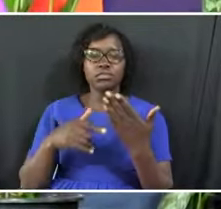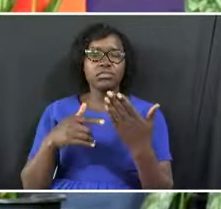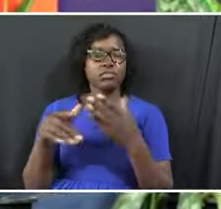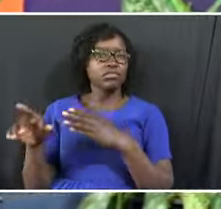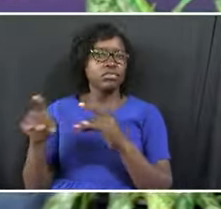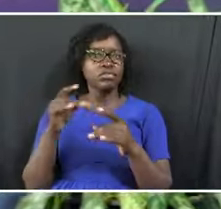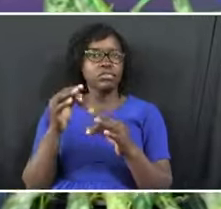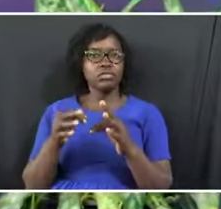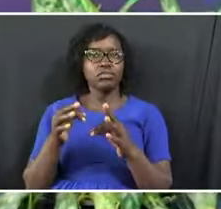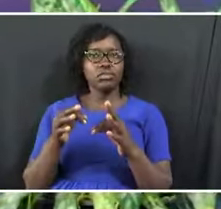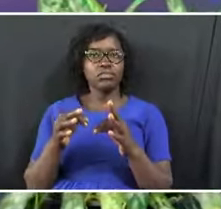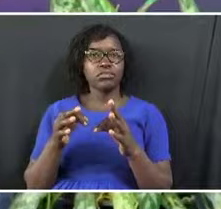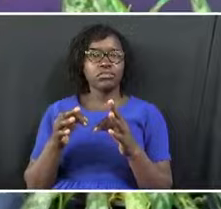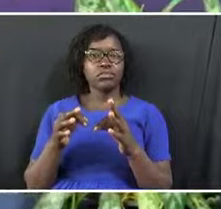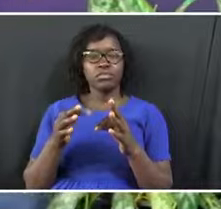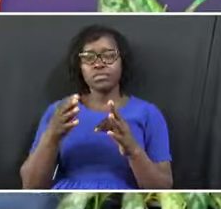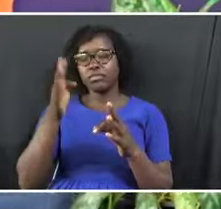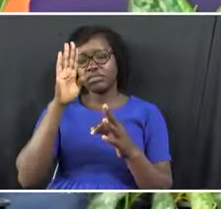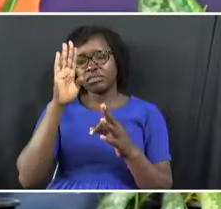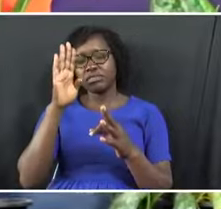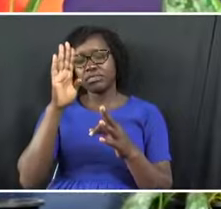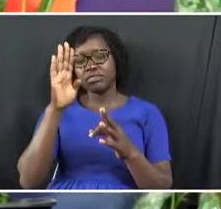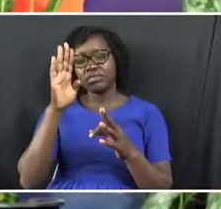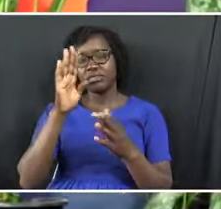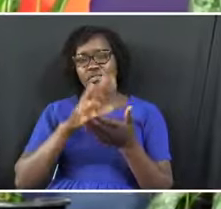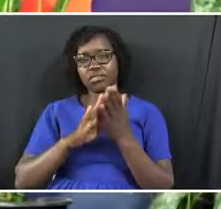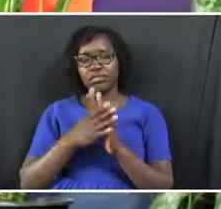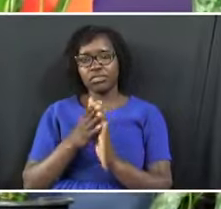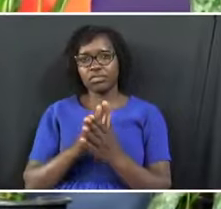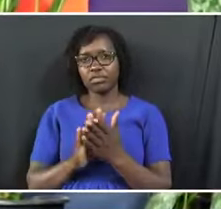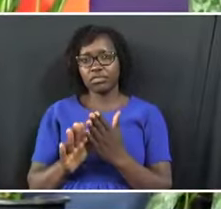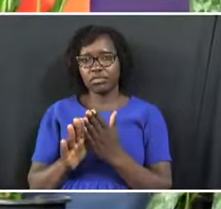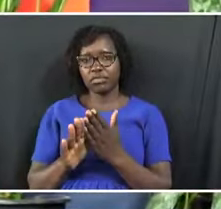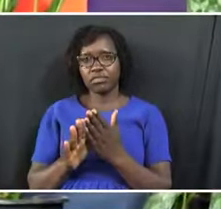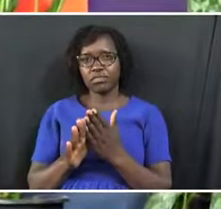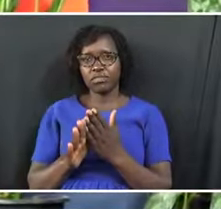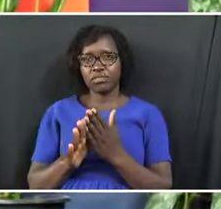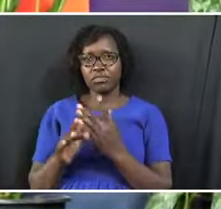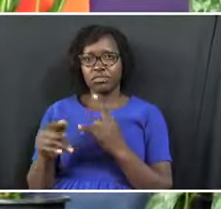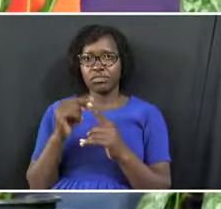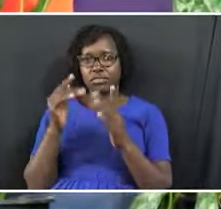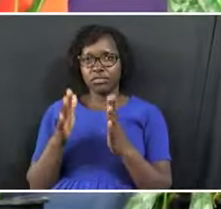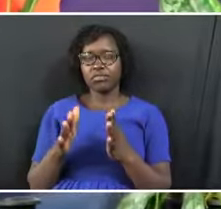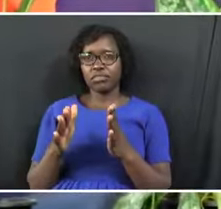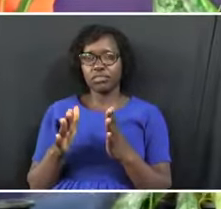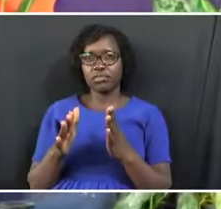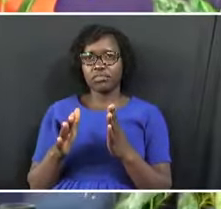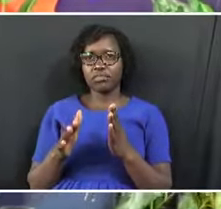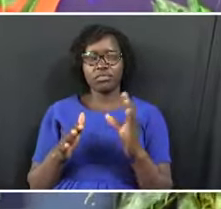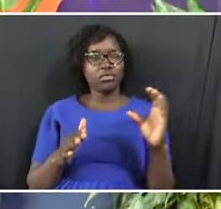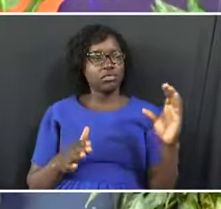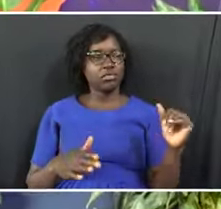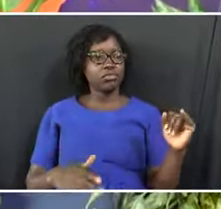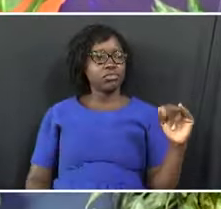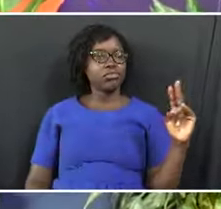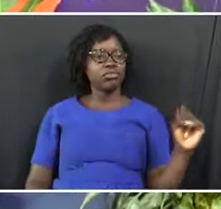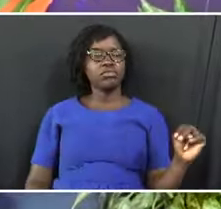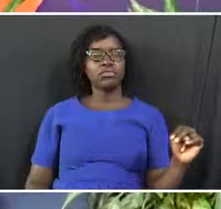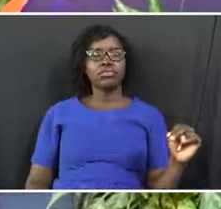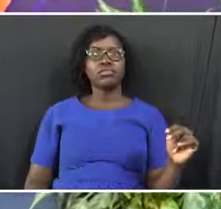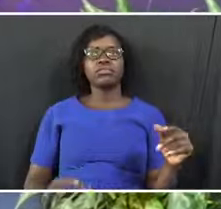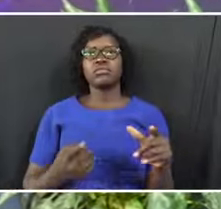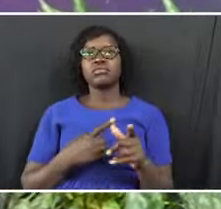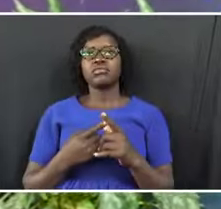have forgiven, you know, if God forgave this murderer by the name Cain, then he